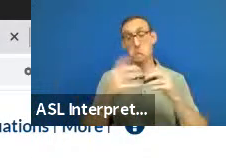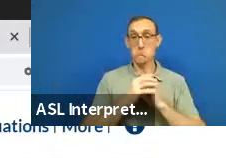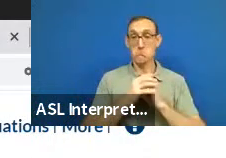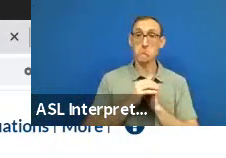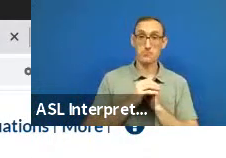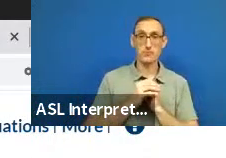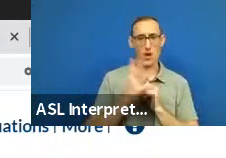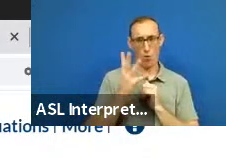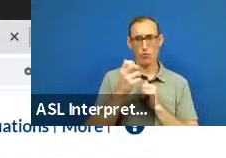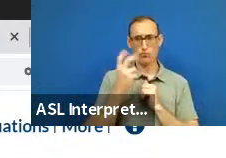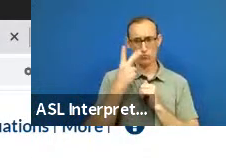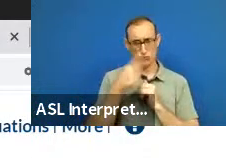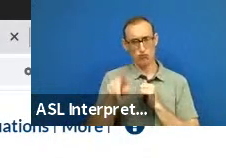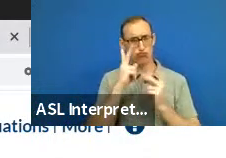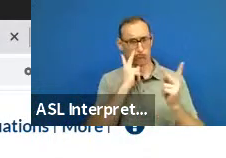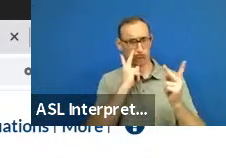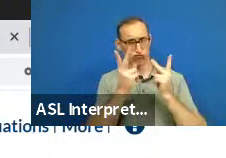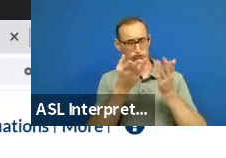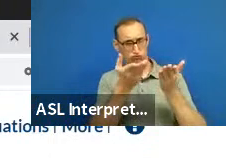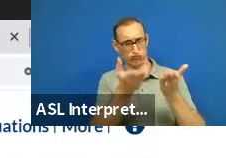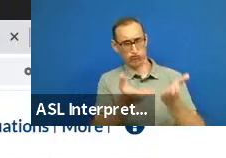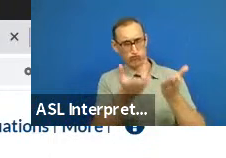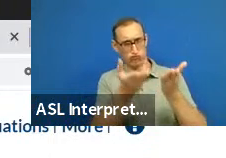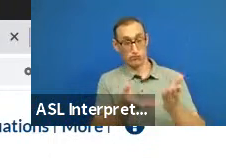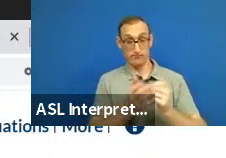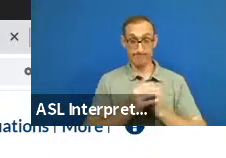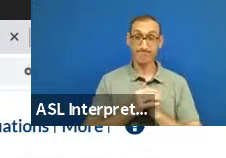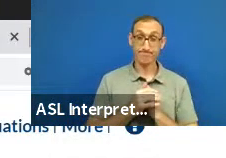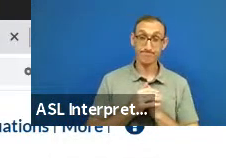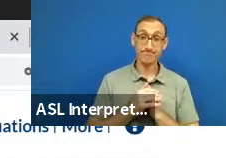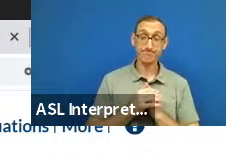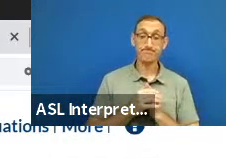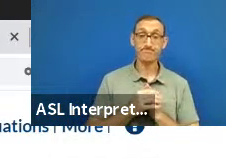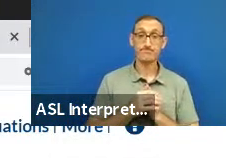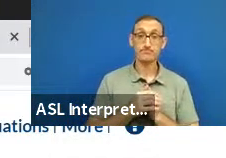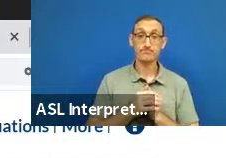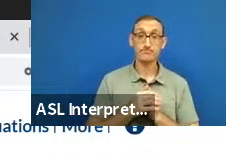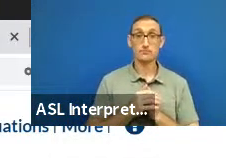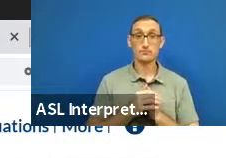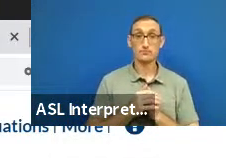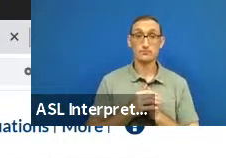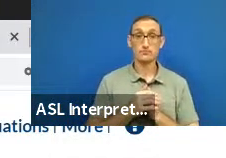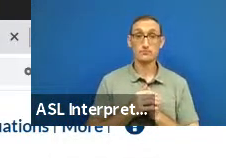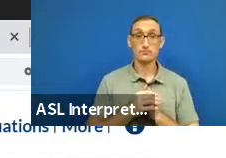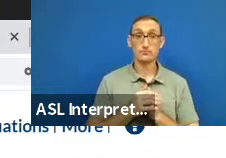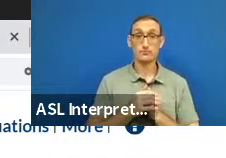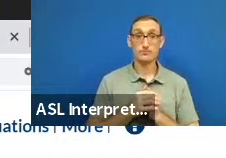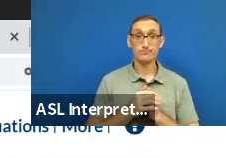see this because this is where those